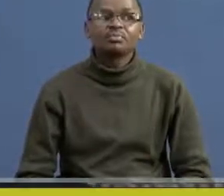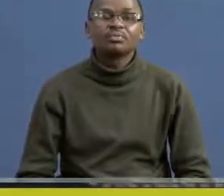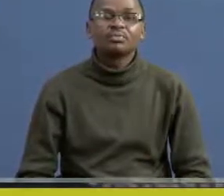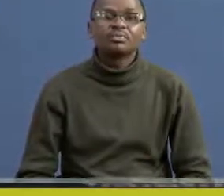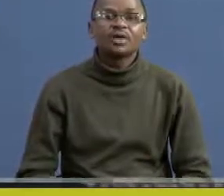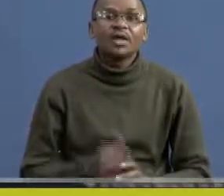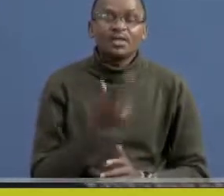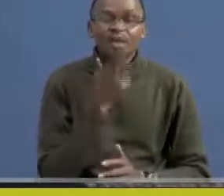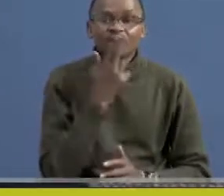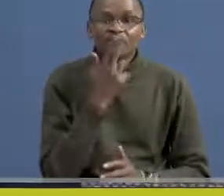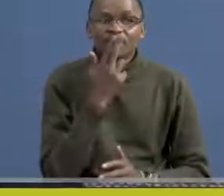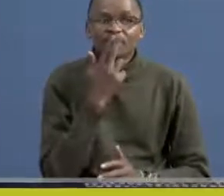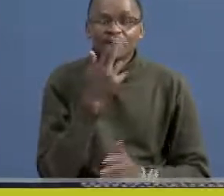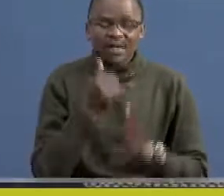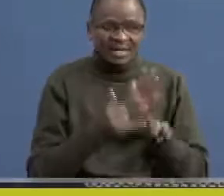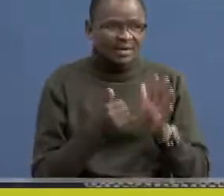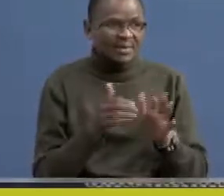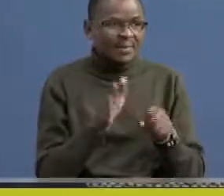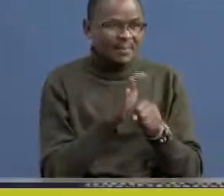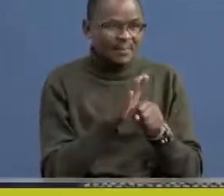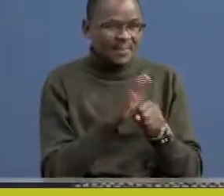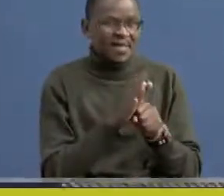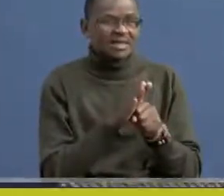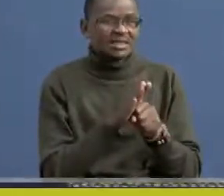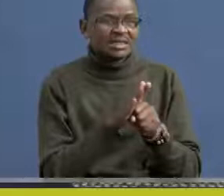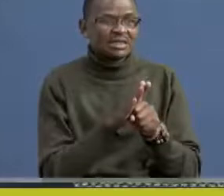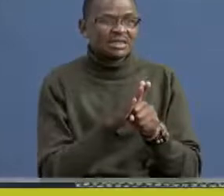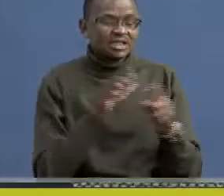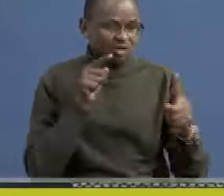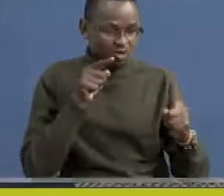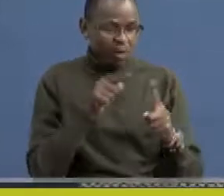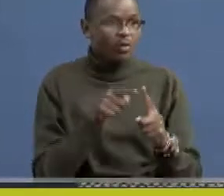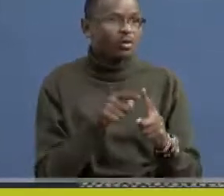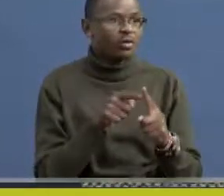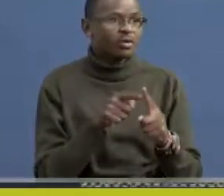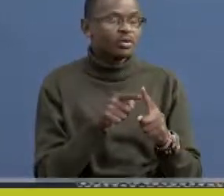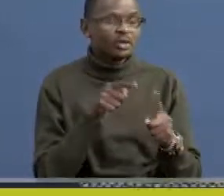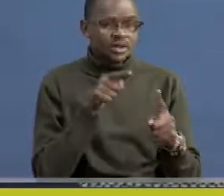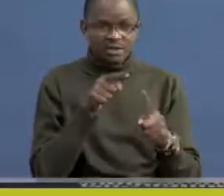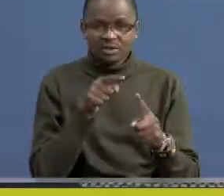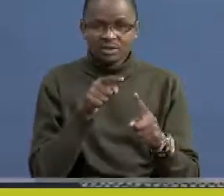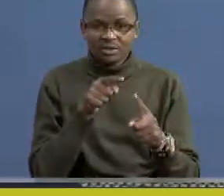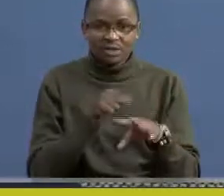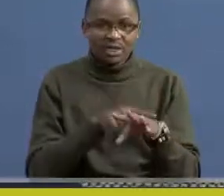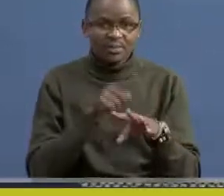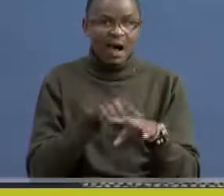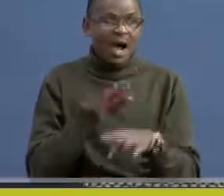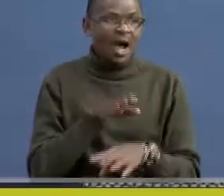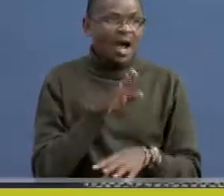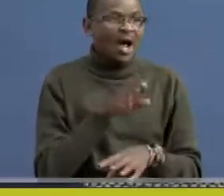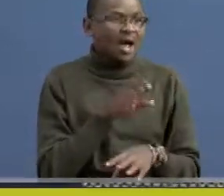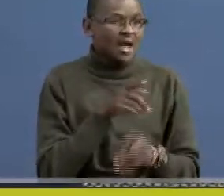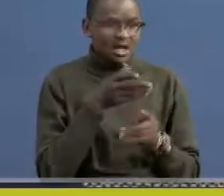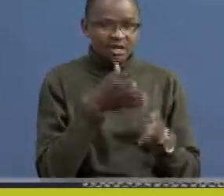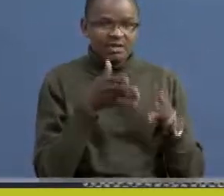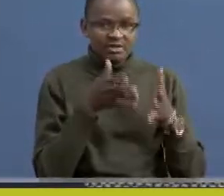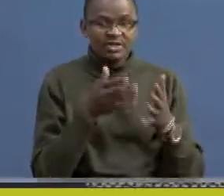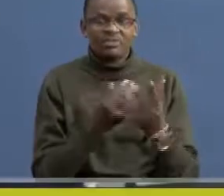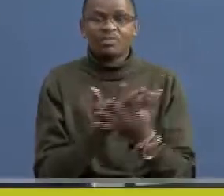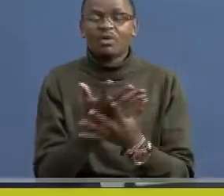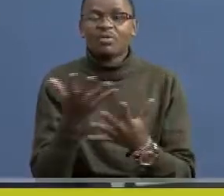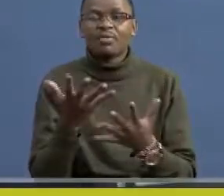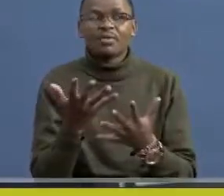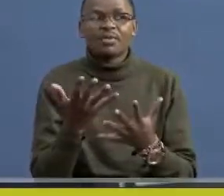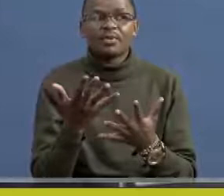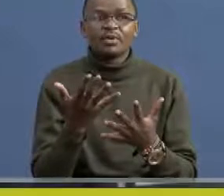tobacco industry at all. Their main goal is to hook you, hook young women and men to this product.